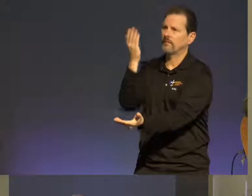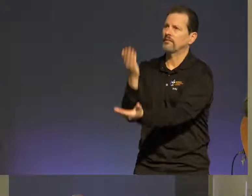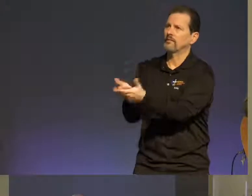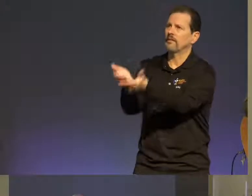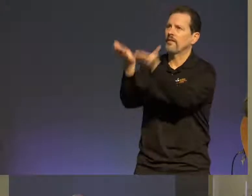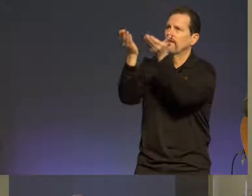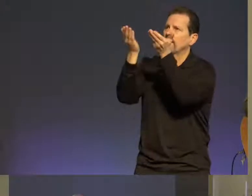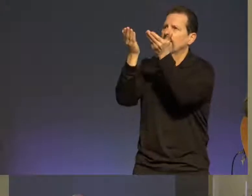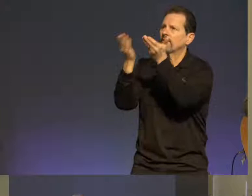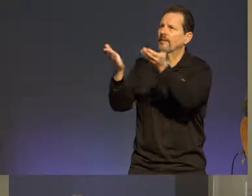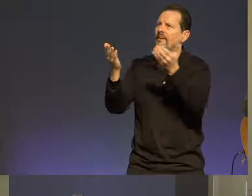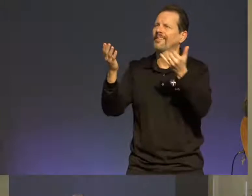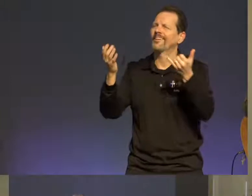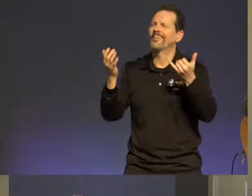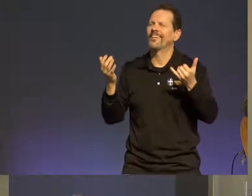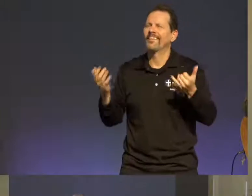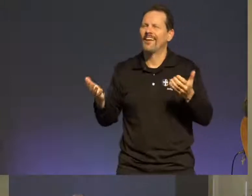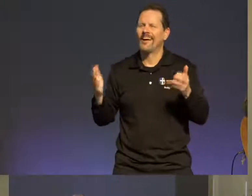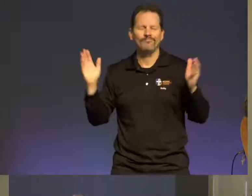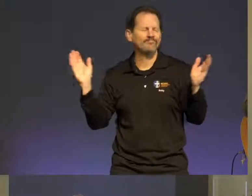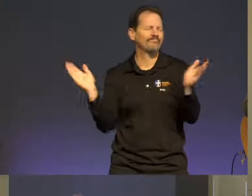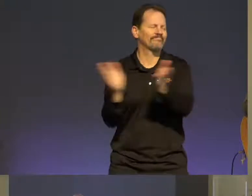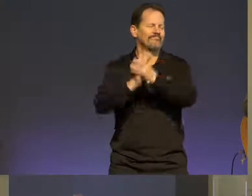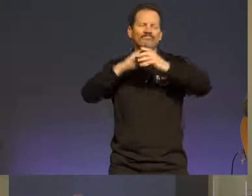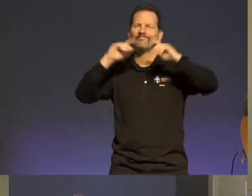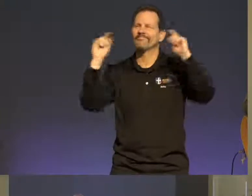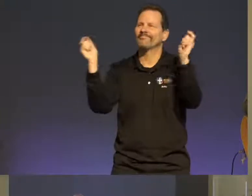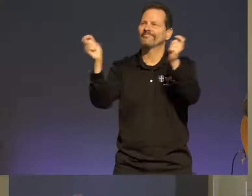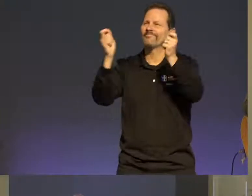Now my soul cries out,